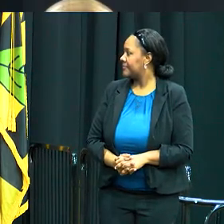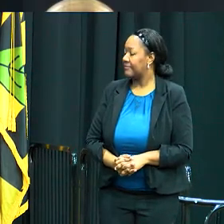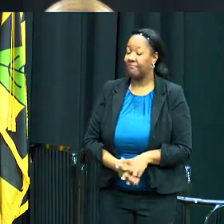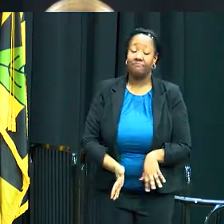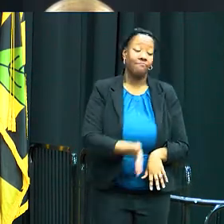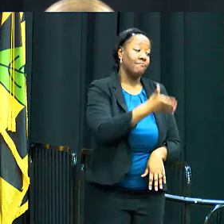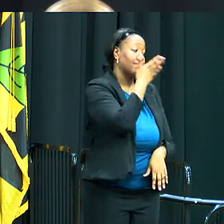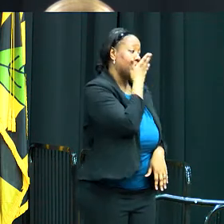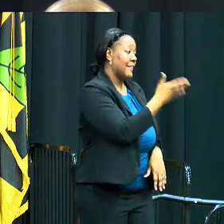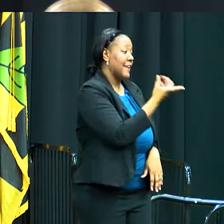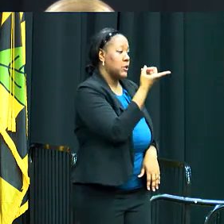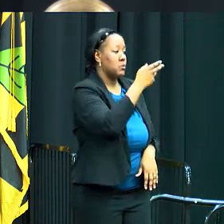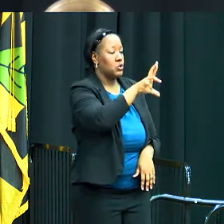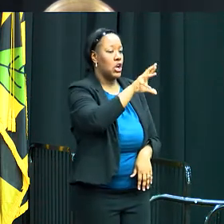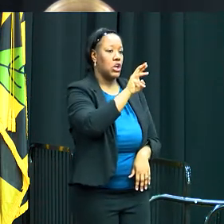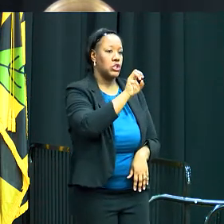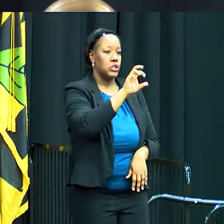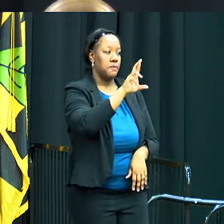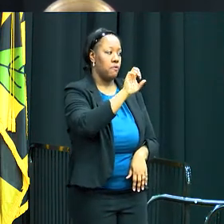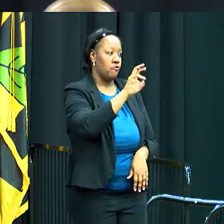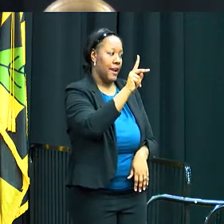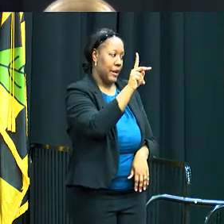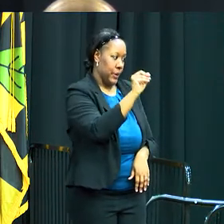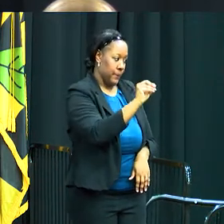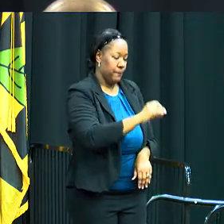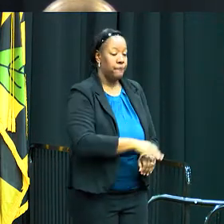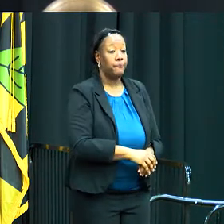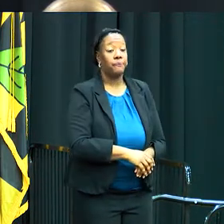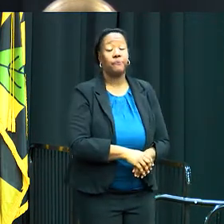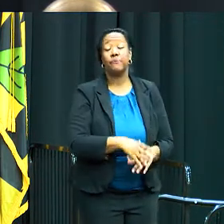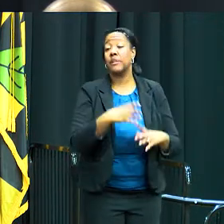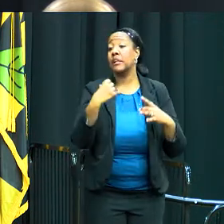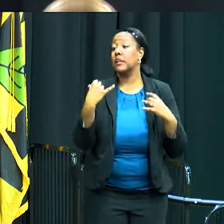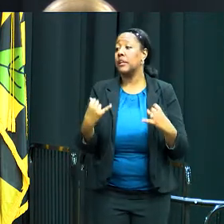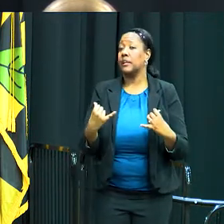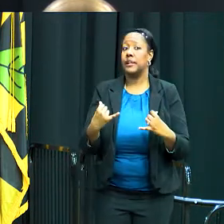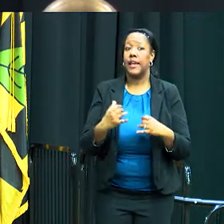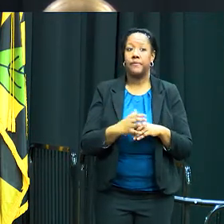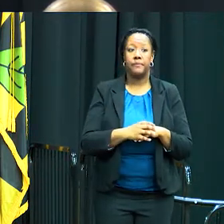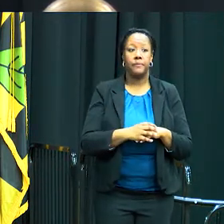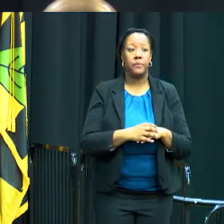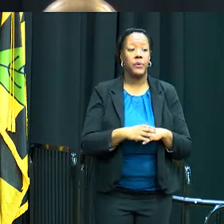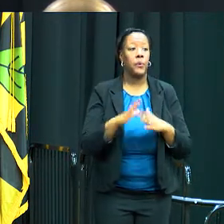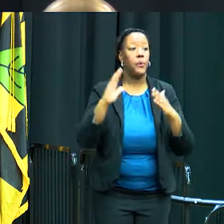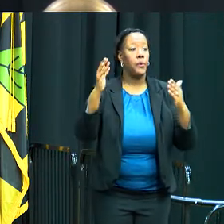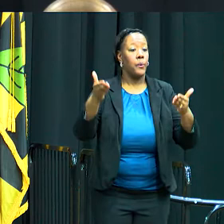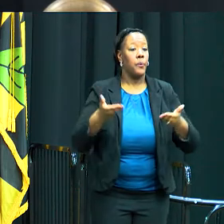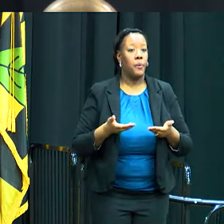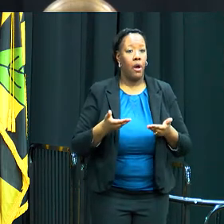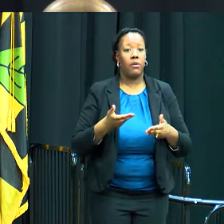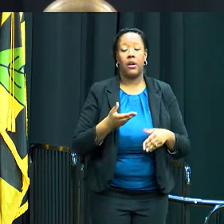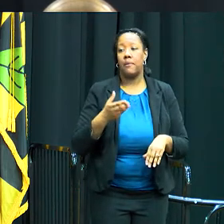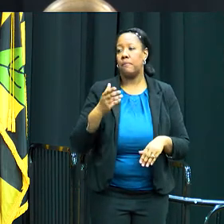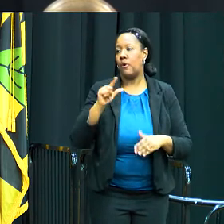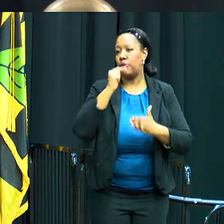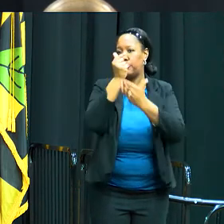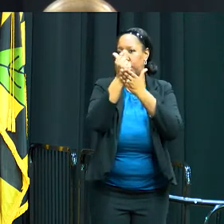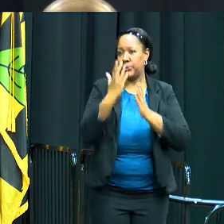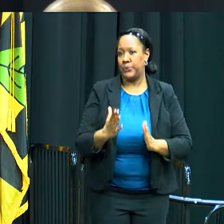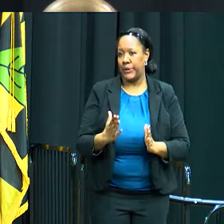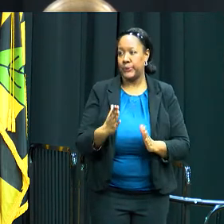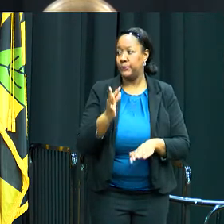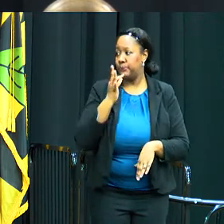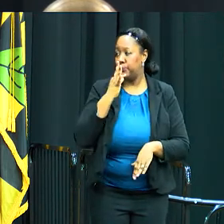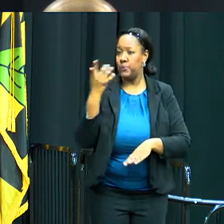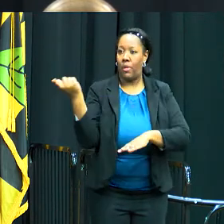Thank you, Dr. Marenko. And now I'd like you to please join me in welcoming one of today's graduates, who in a moment will